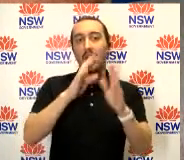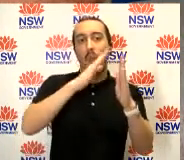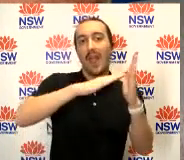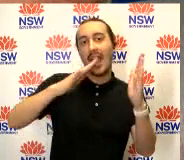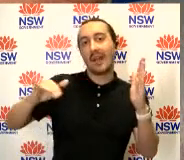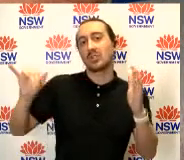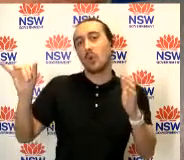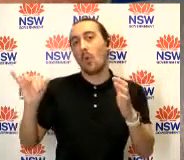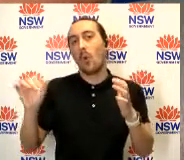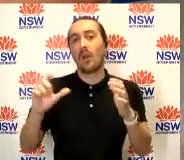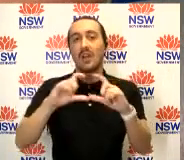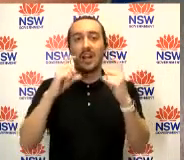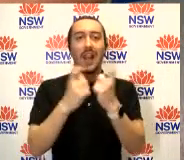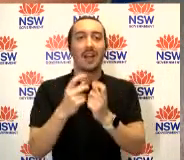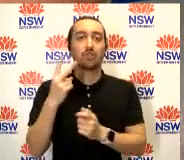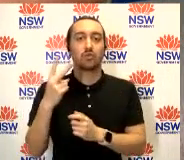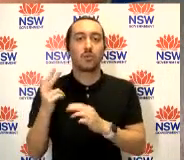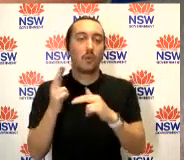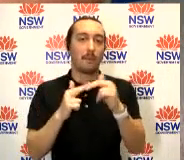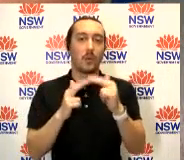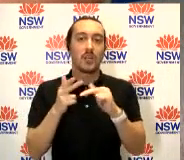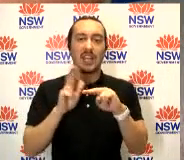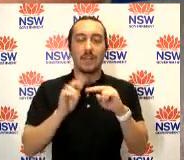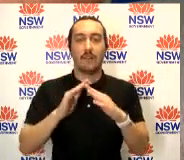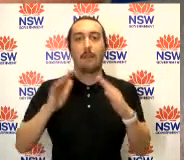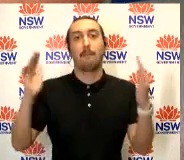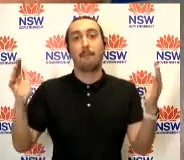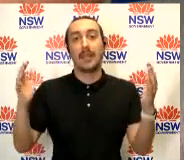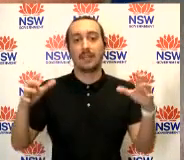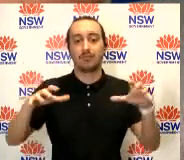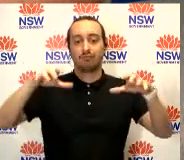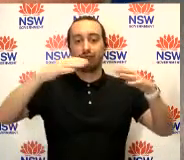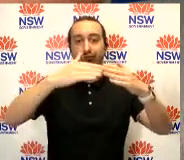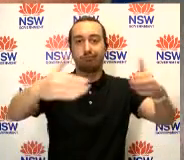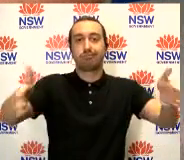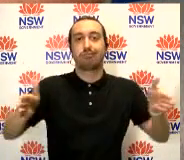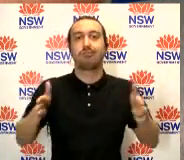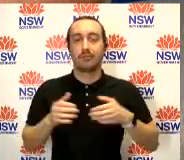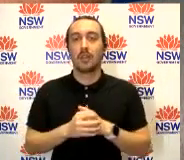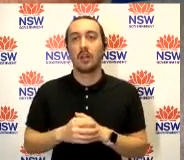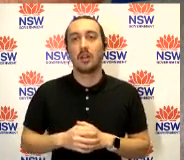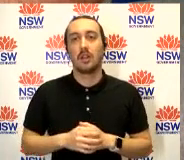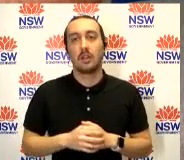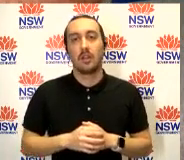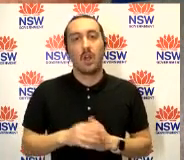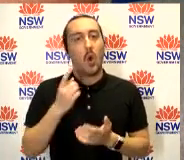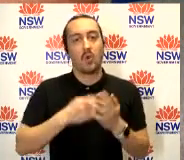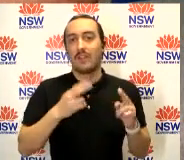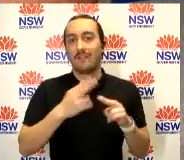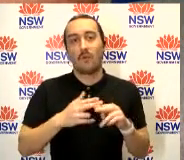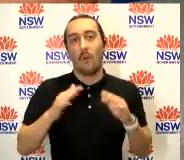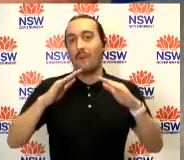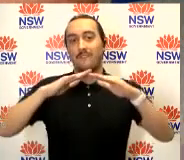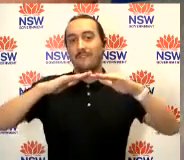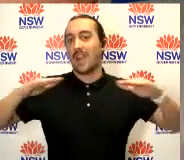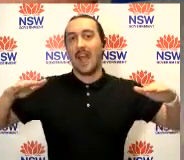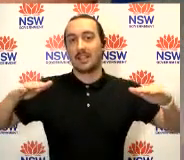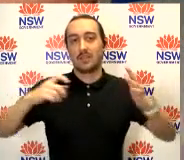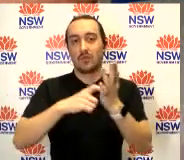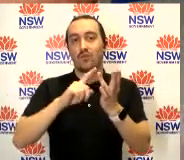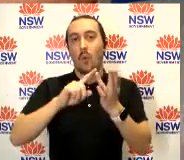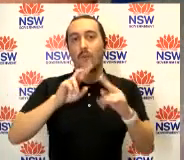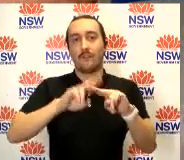potentially some Class 2 buildings if they're big enough, they've got a big enough footprint. But that only applies to a flat roof, and like Josh said, got to have